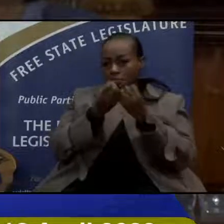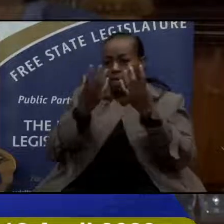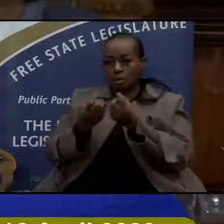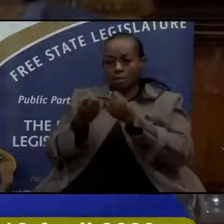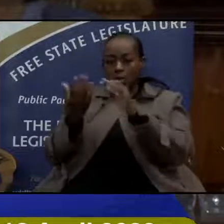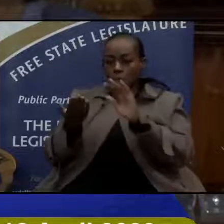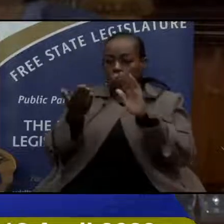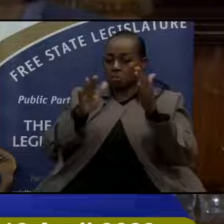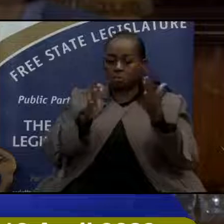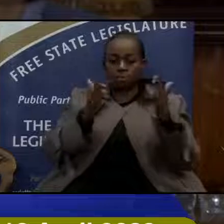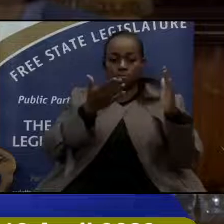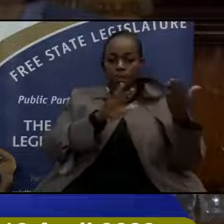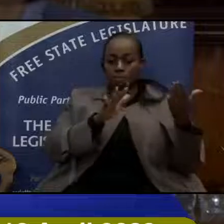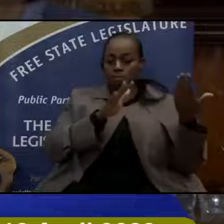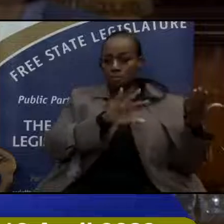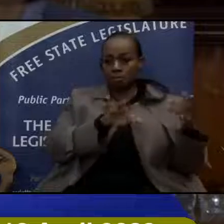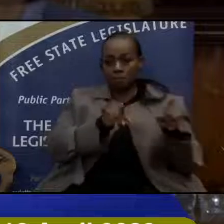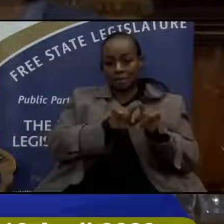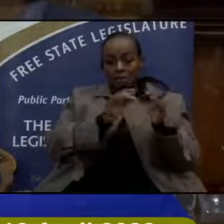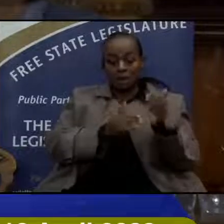before and after.